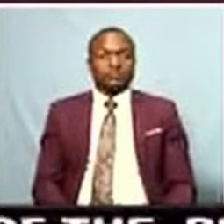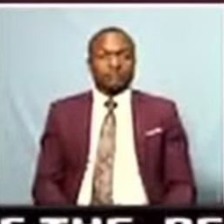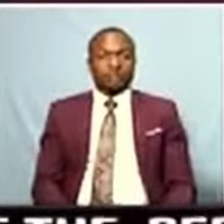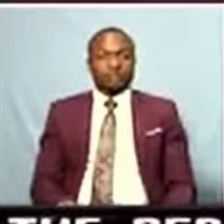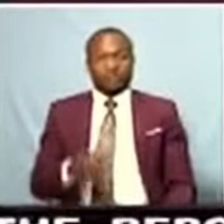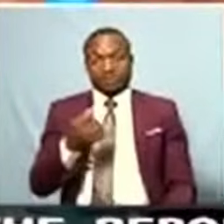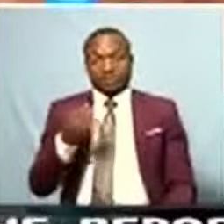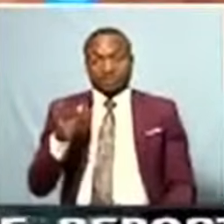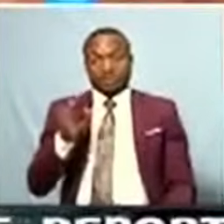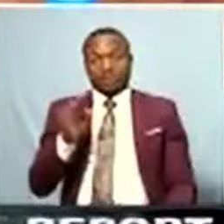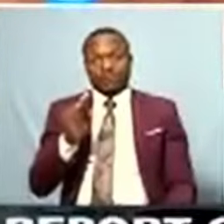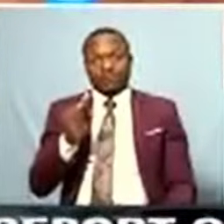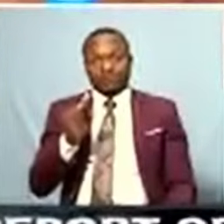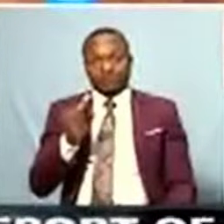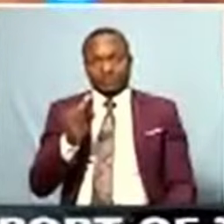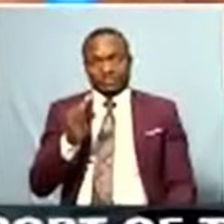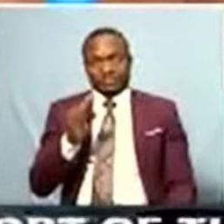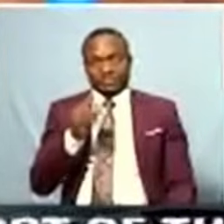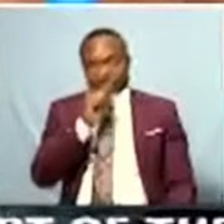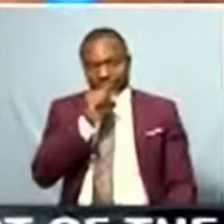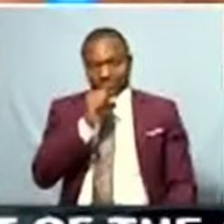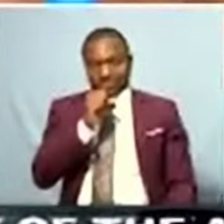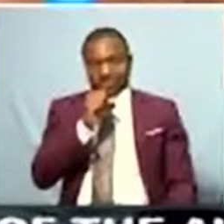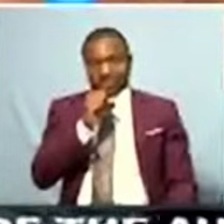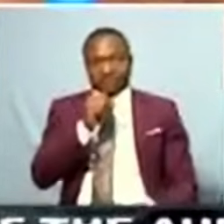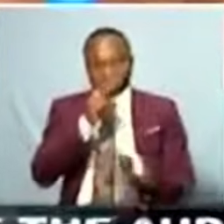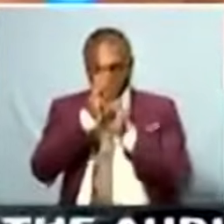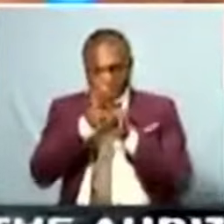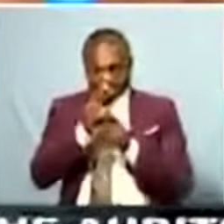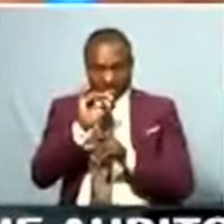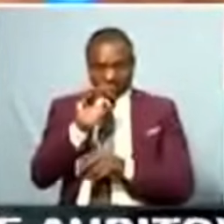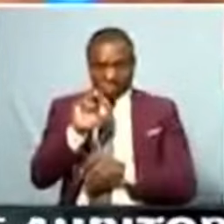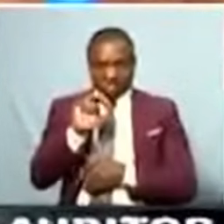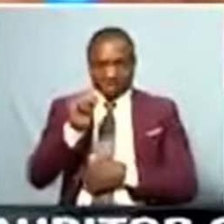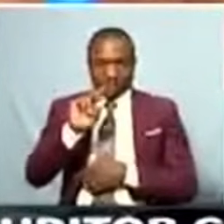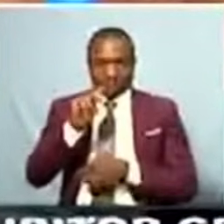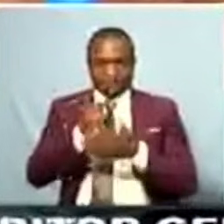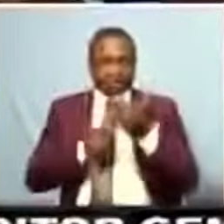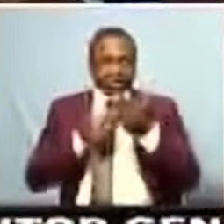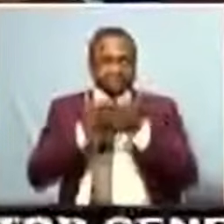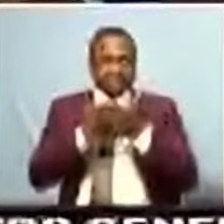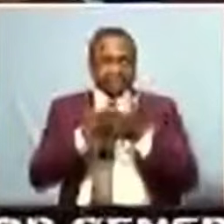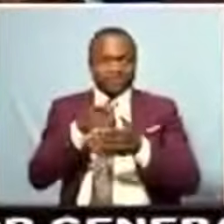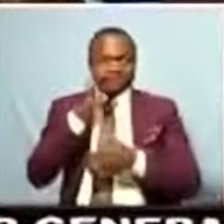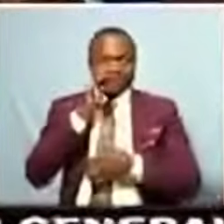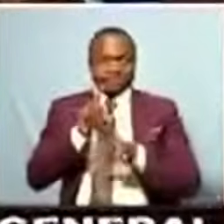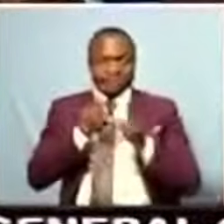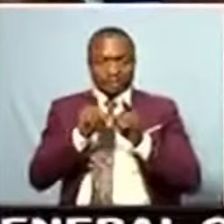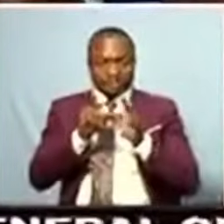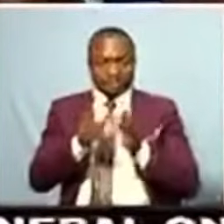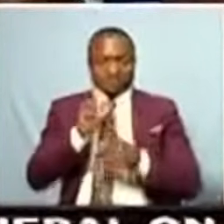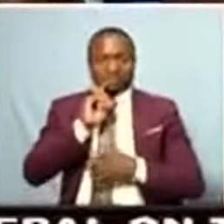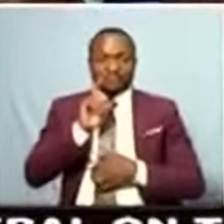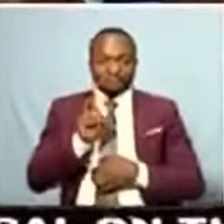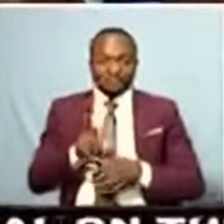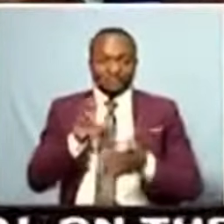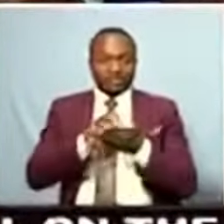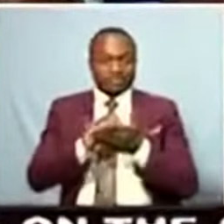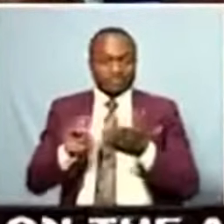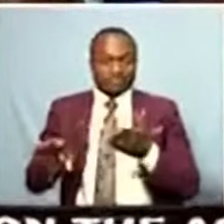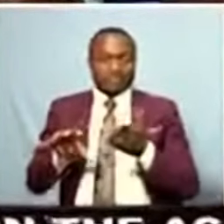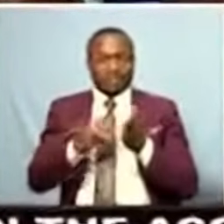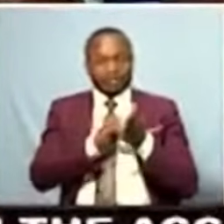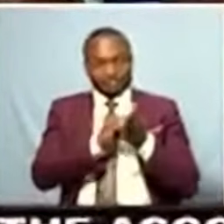Mike, Director, Honorable Wamnyima, what's your point of? Chair, first of all, the Director must then withdraw his